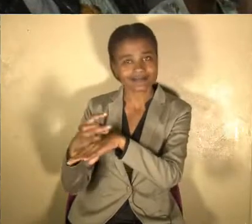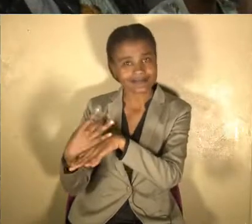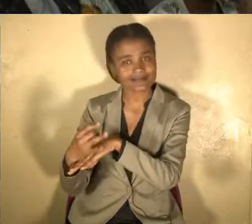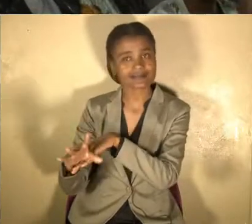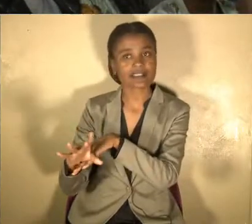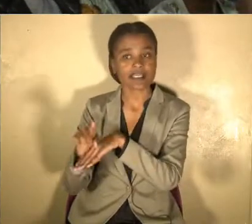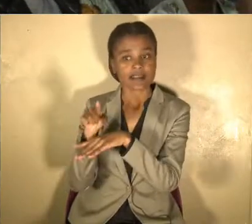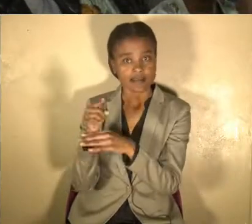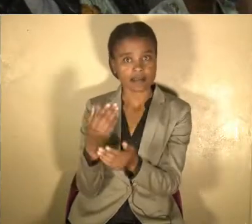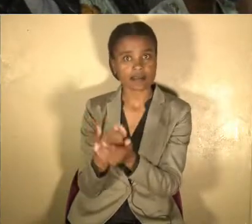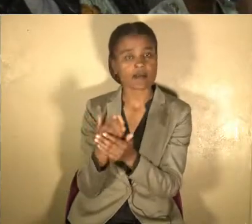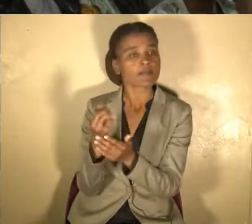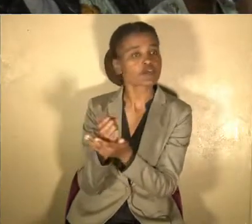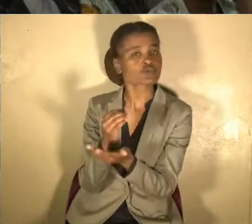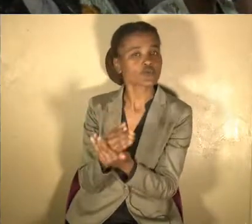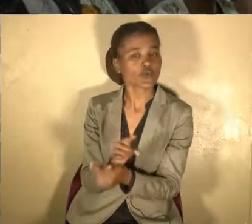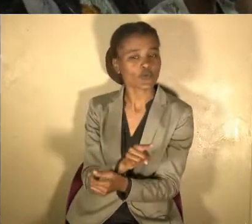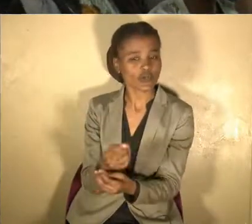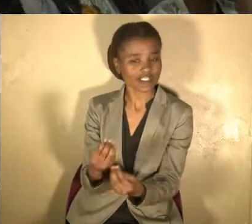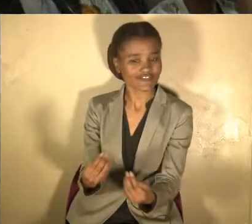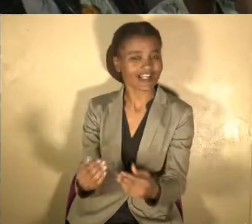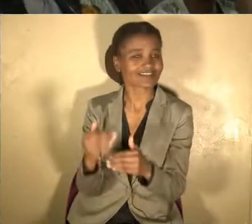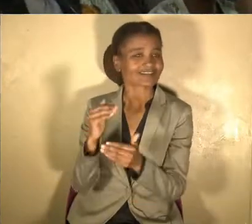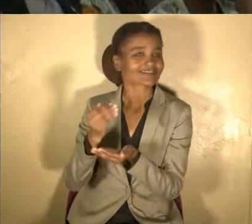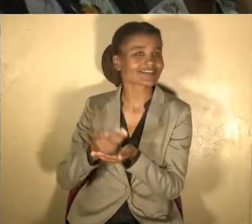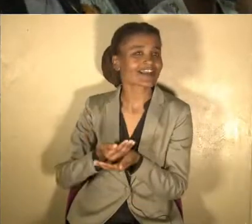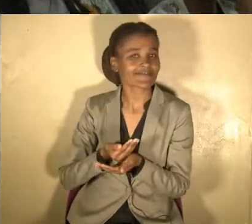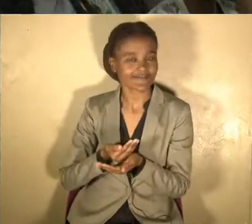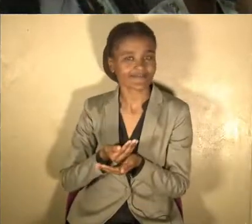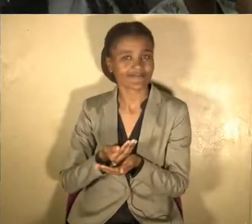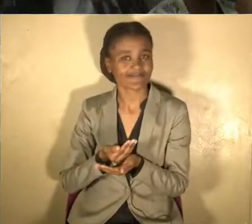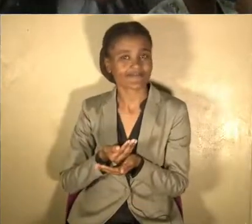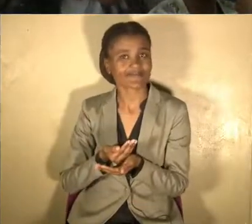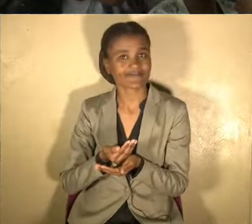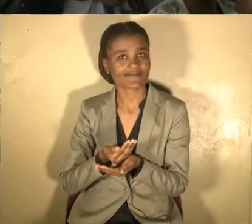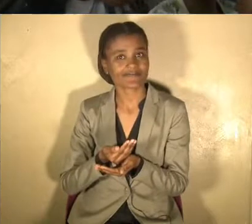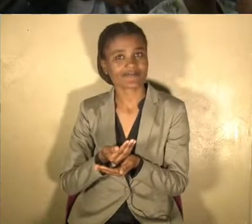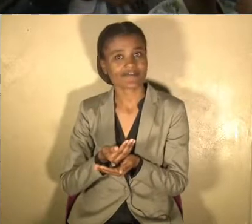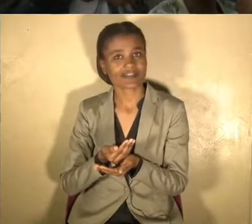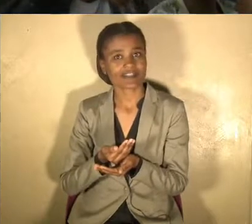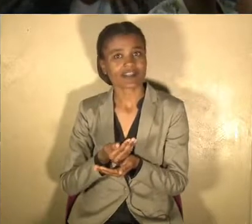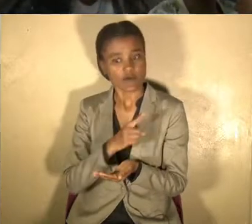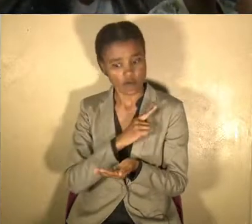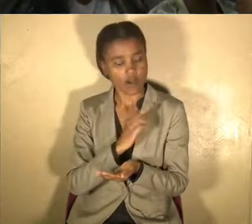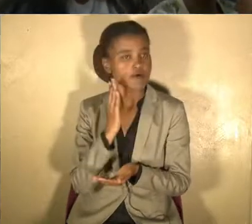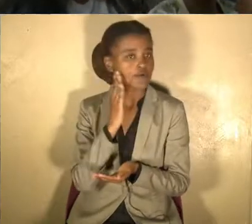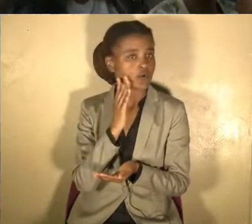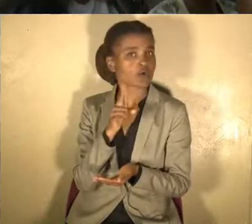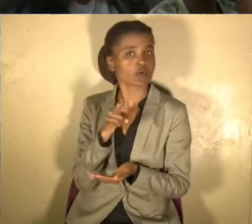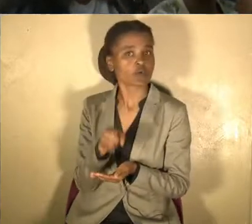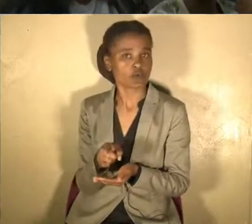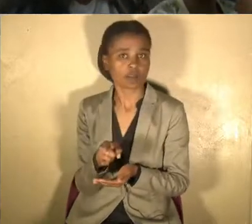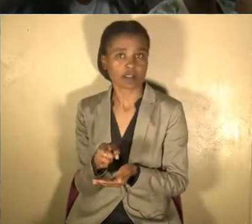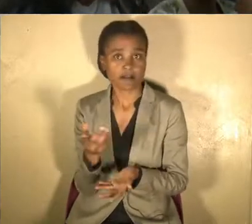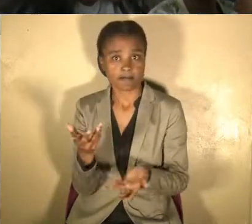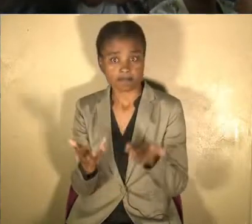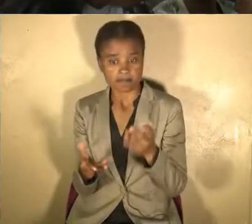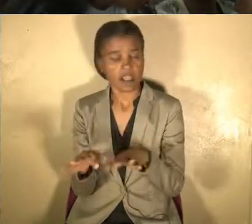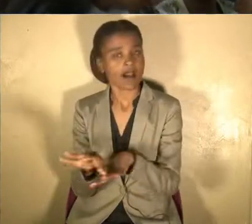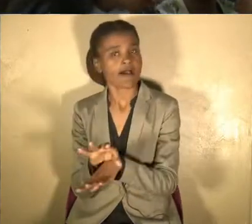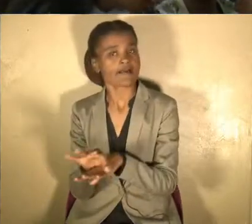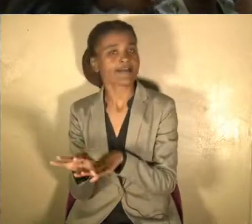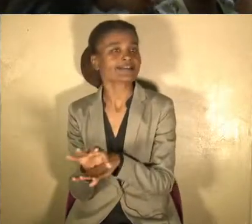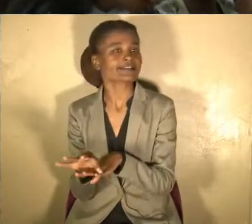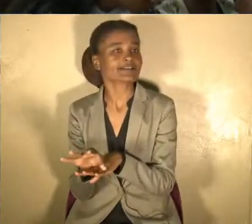nnete from maybe the other country social worker ba responder yes we know this person and go ba le di arrangement tsa